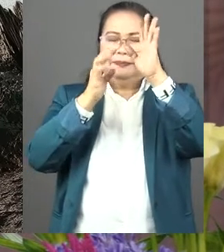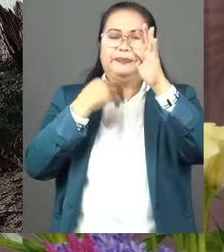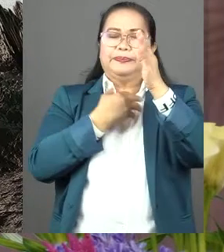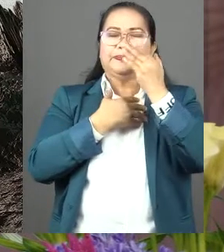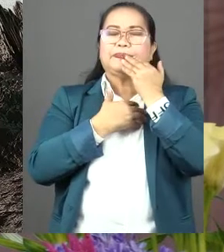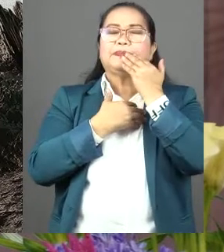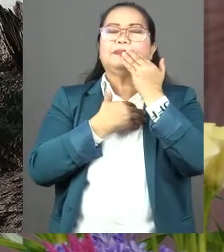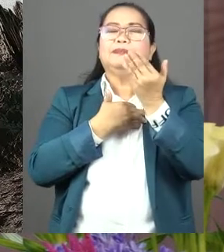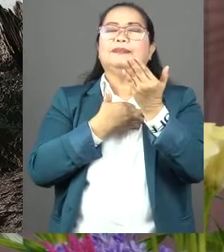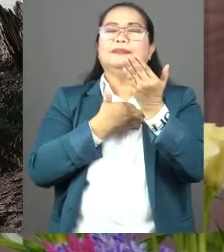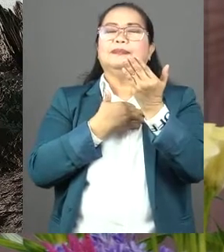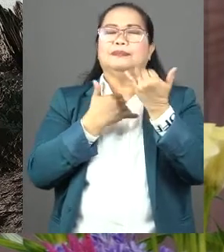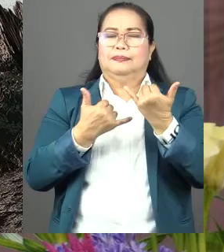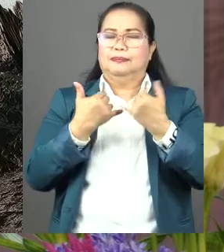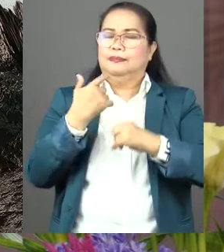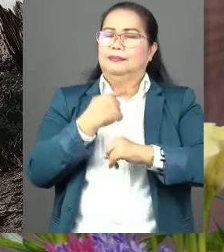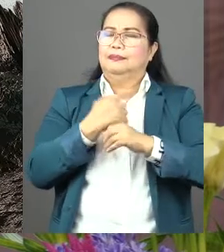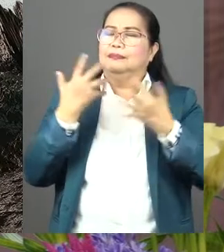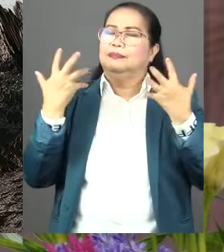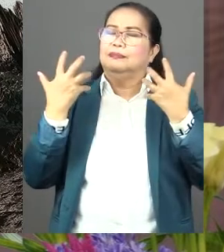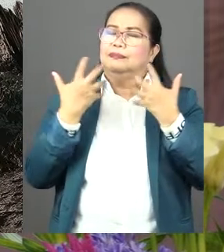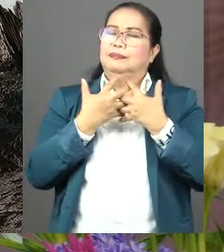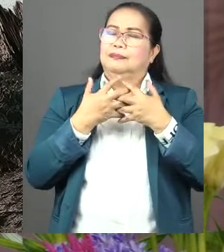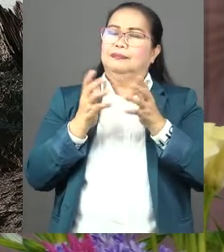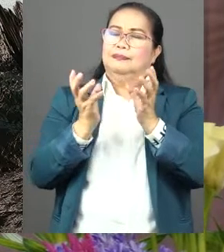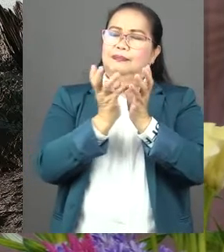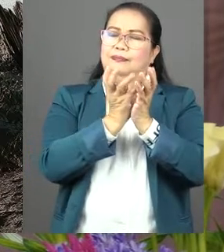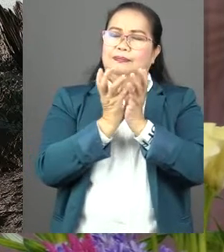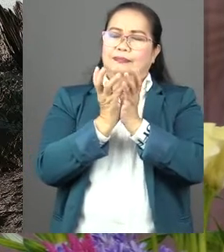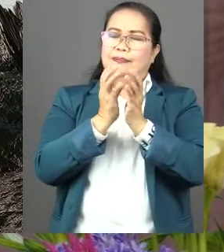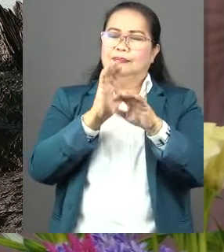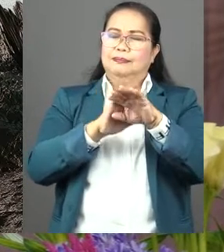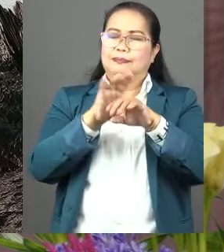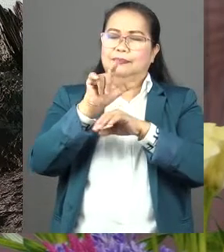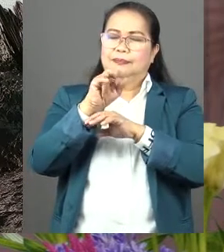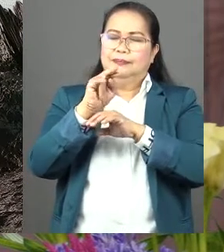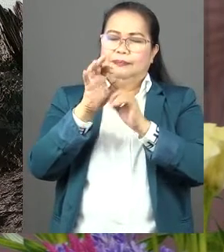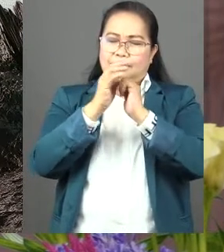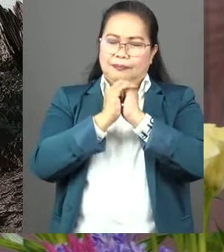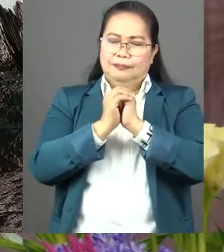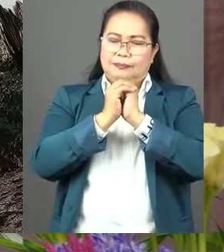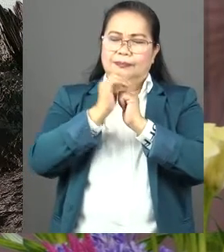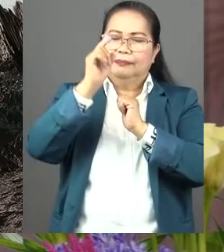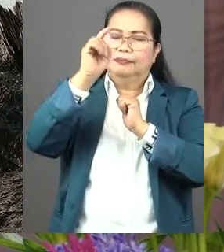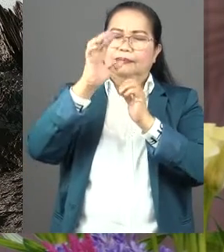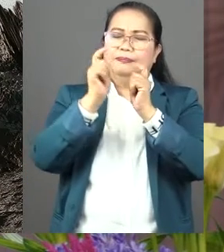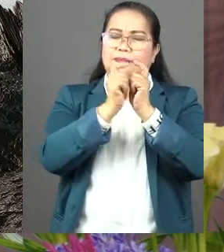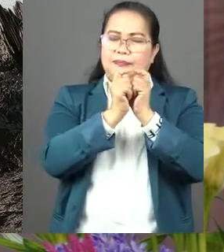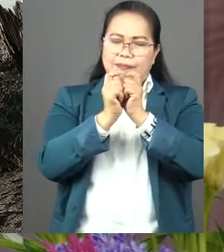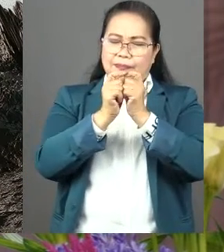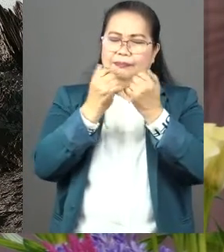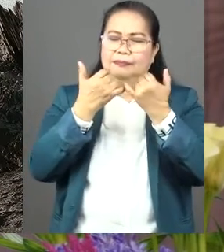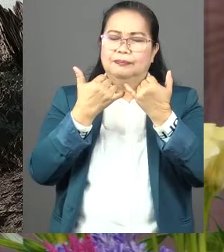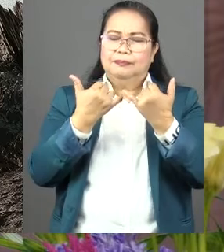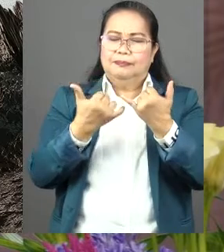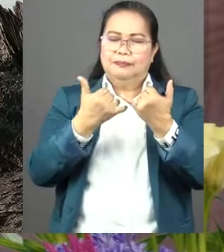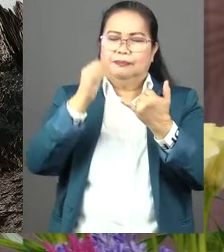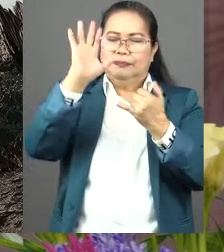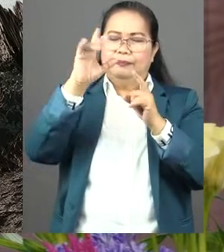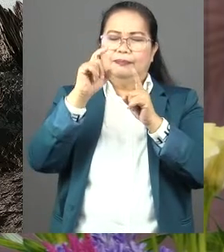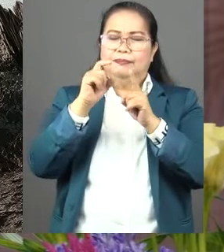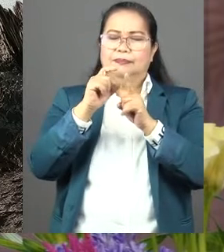for this day that you've gathered us on-site and online to worship you together this time in your